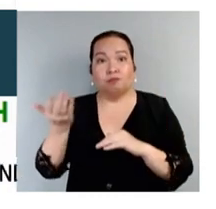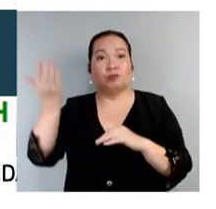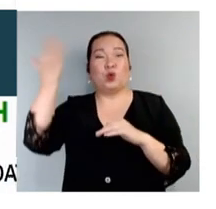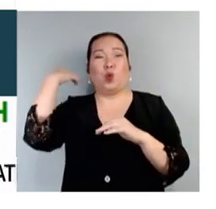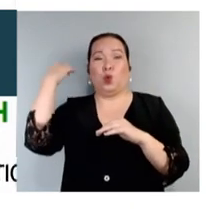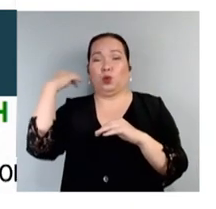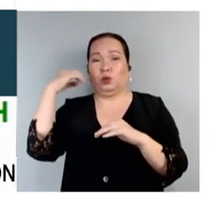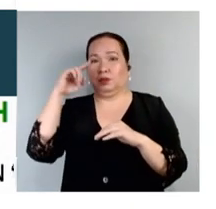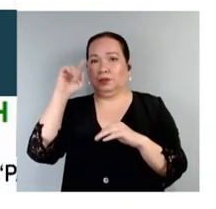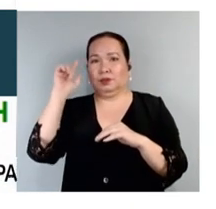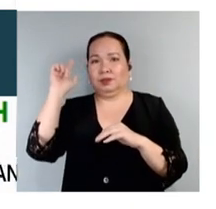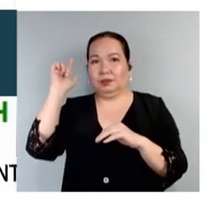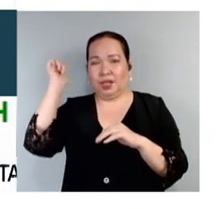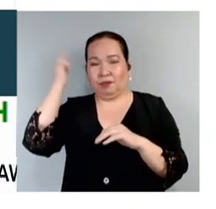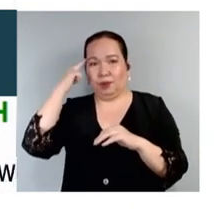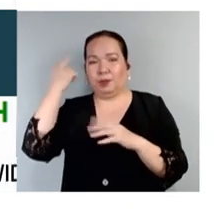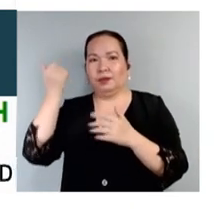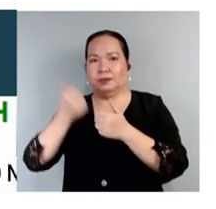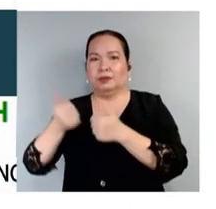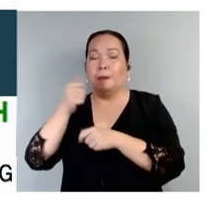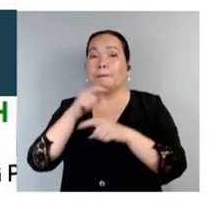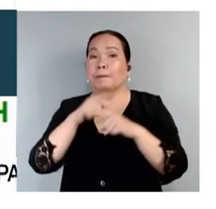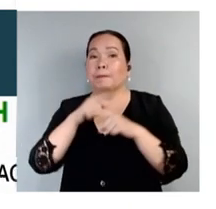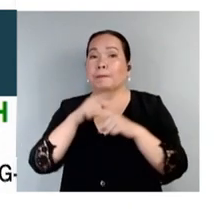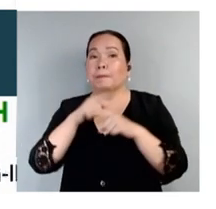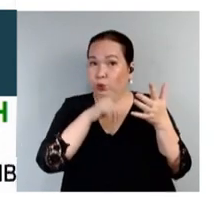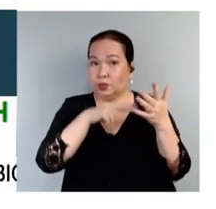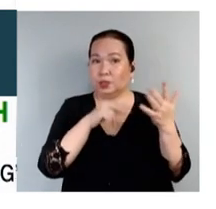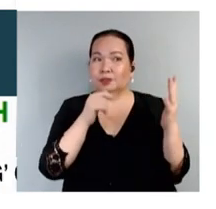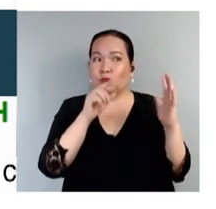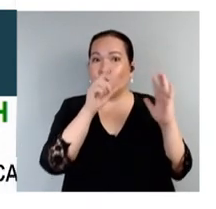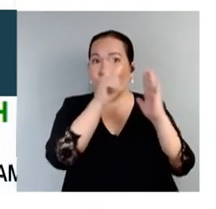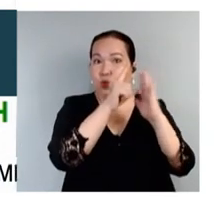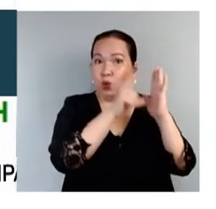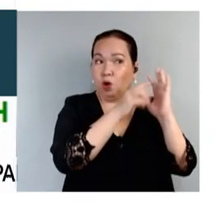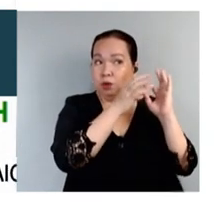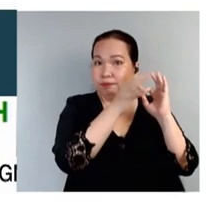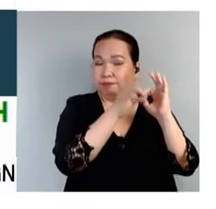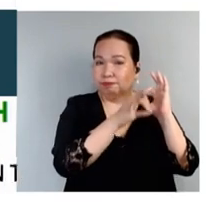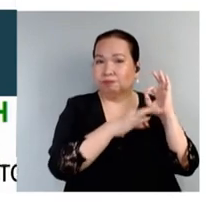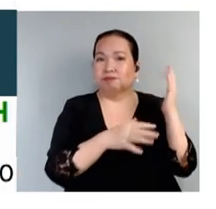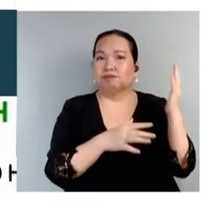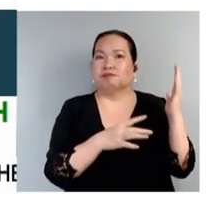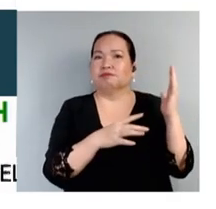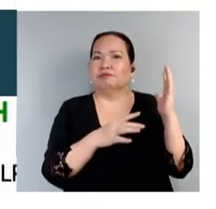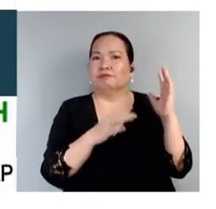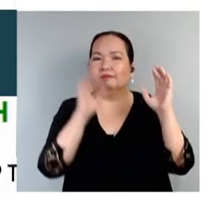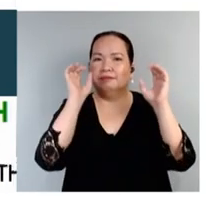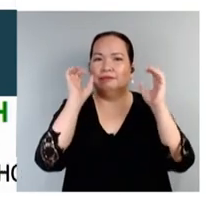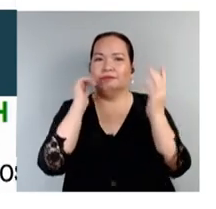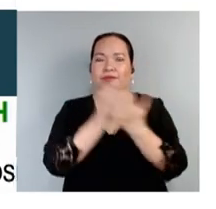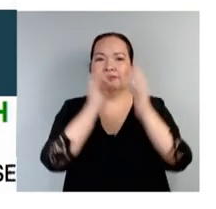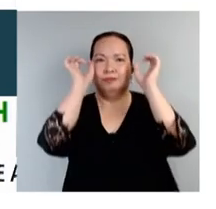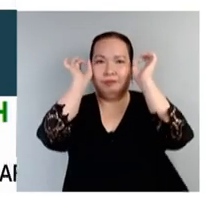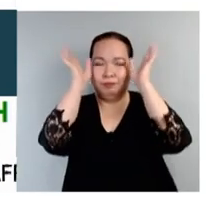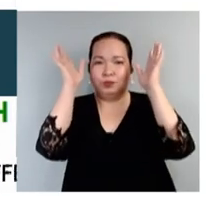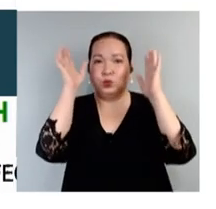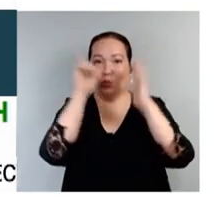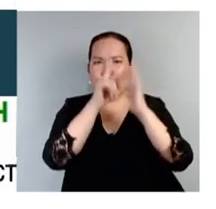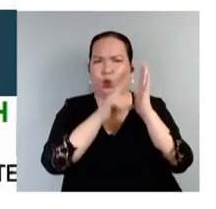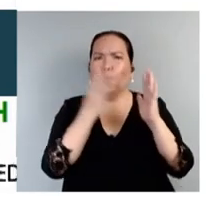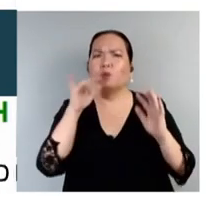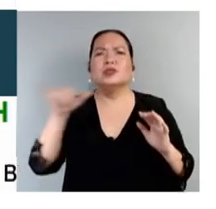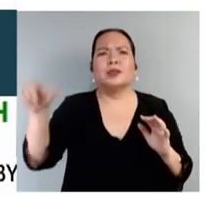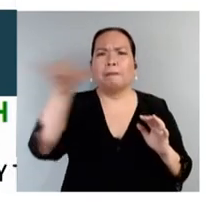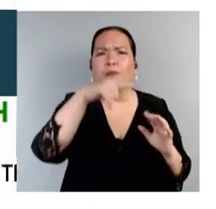read the anti-terror law, and I would really hope that so much of our viewers will read the anti-terror